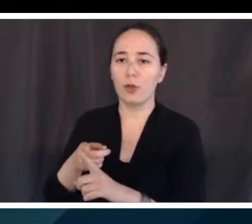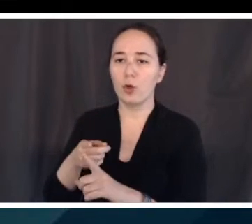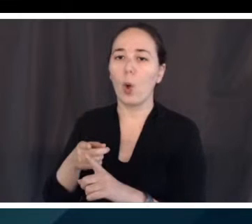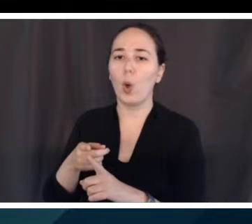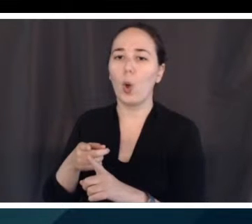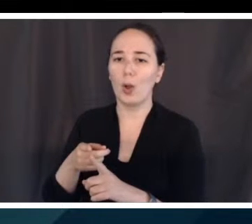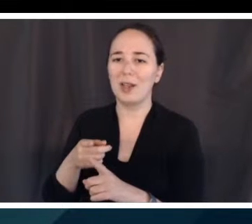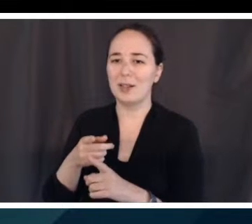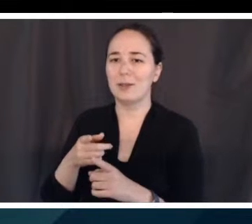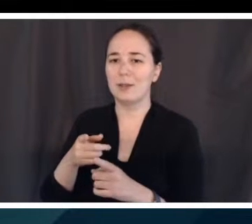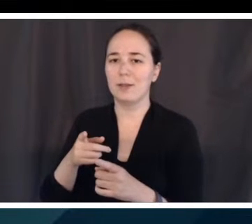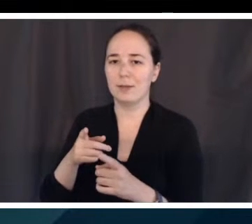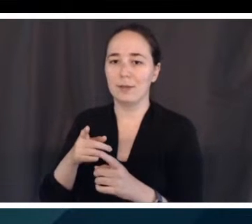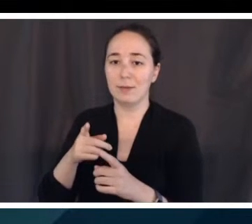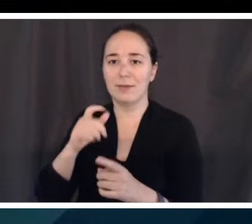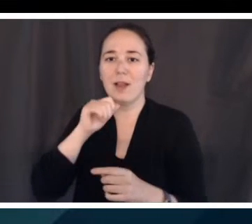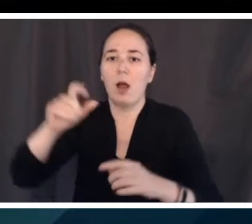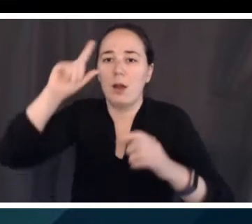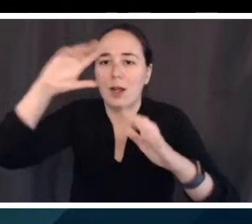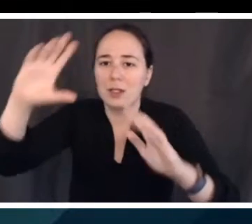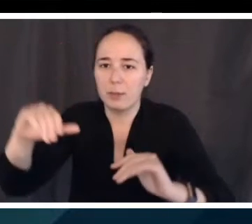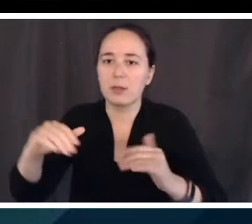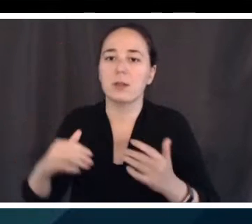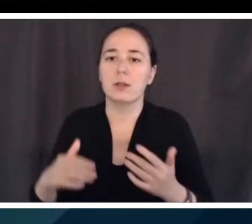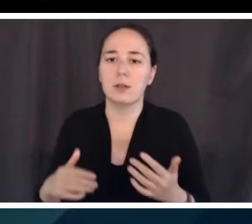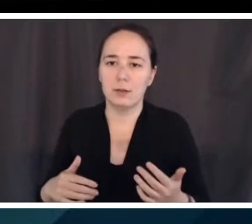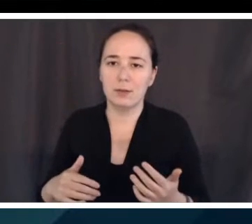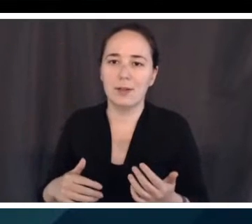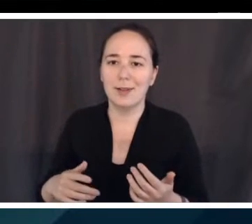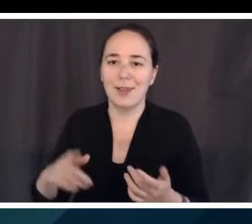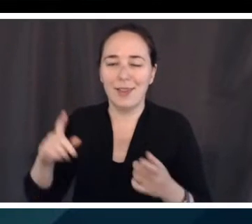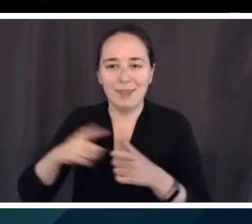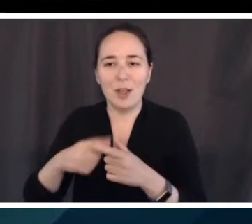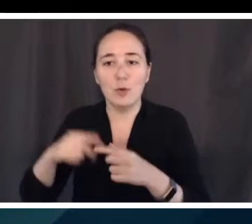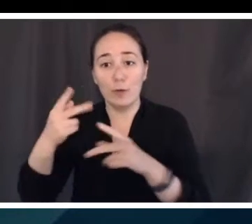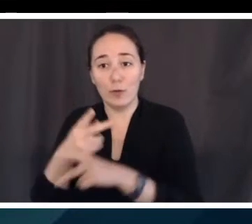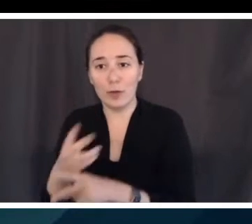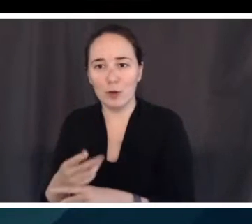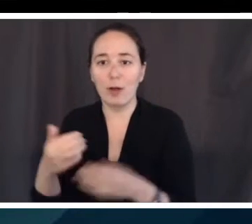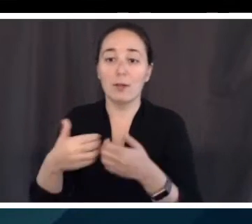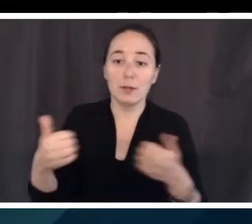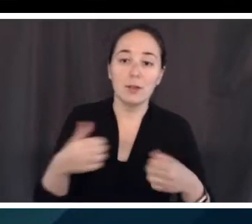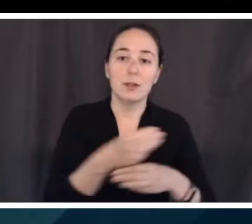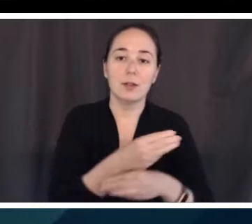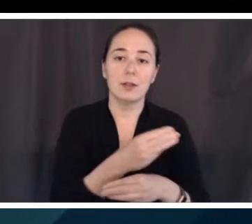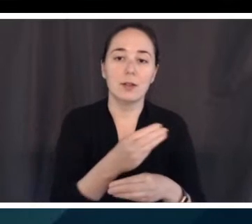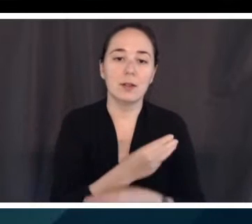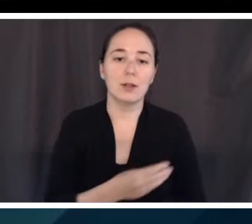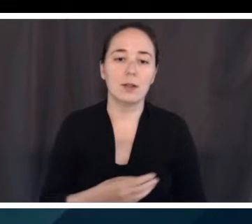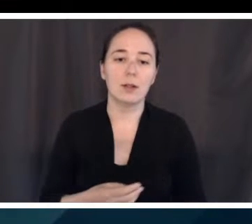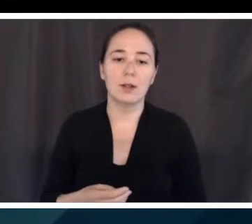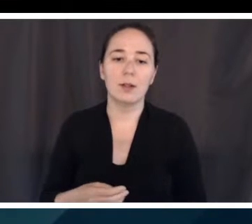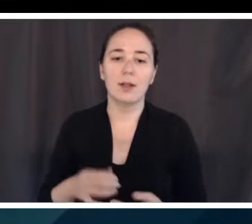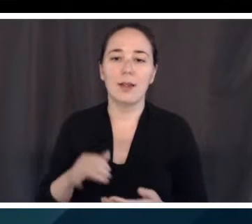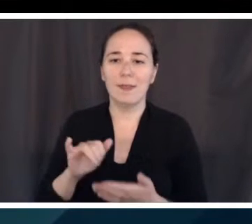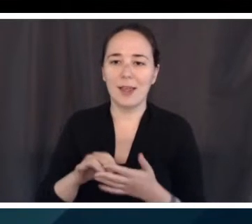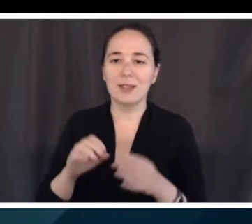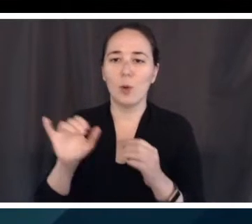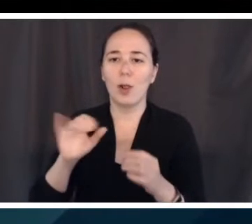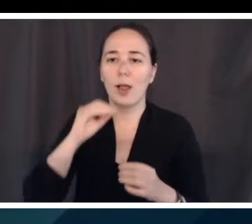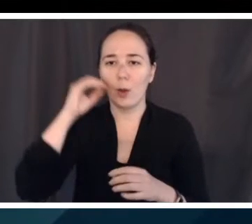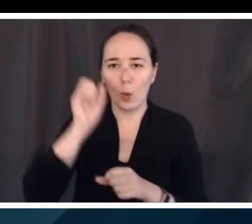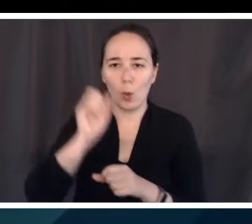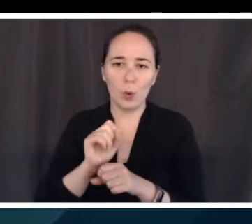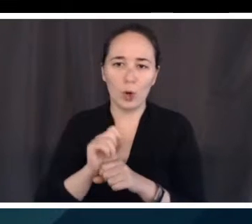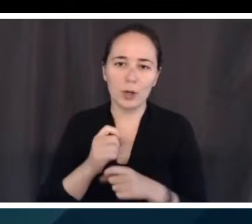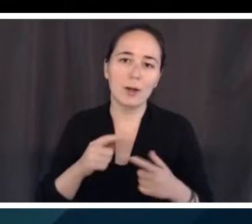you think it goes, and then you have to do the math on that, and that can be feel a little more like homework, but I can do that